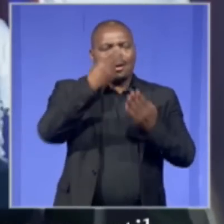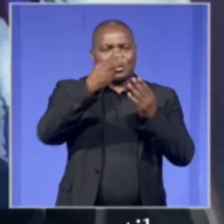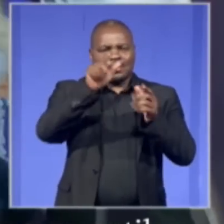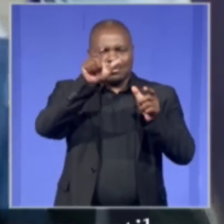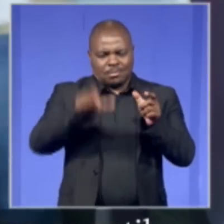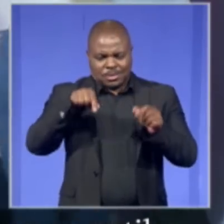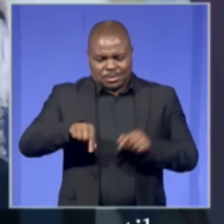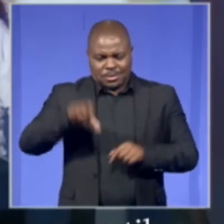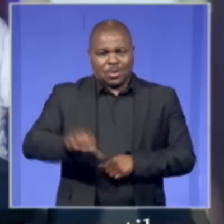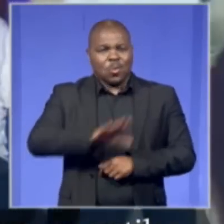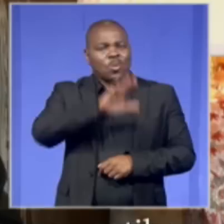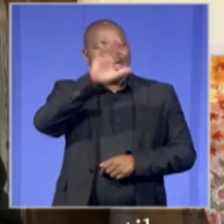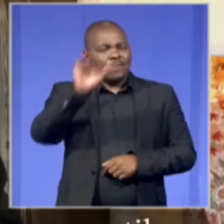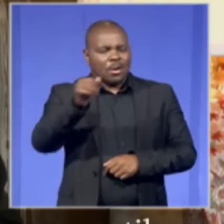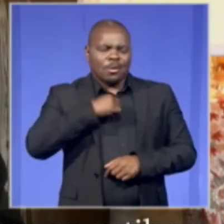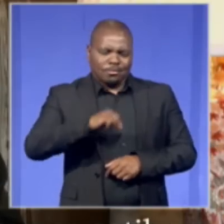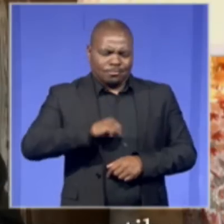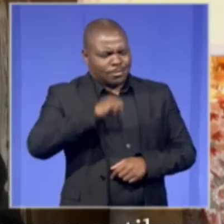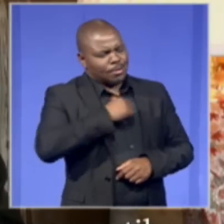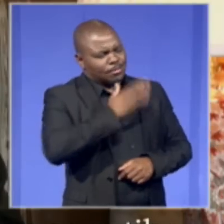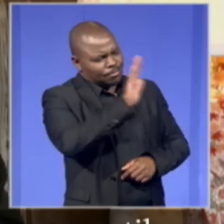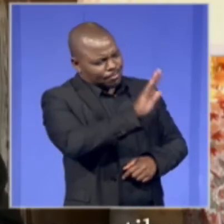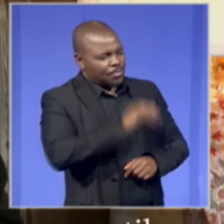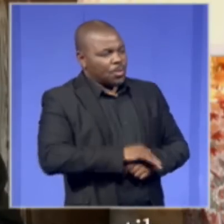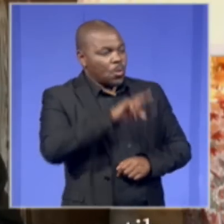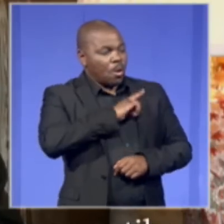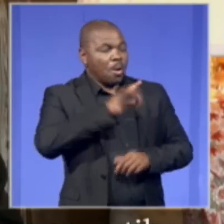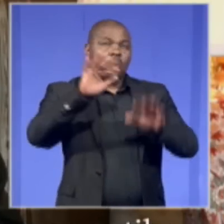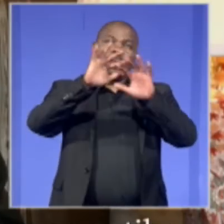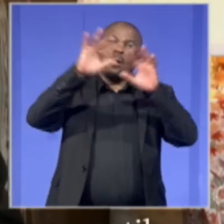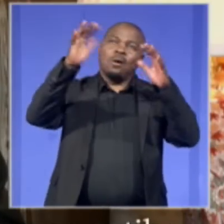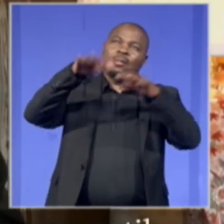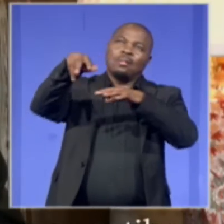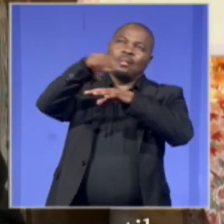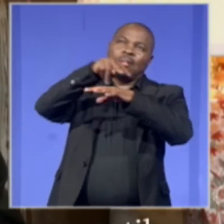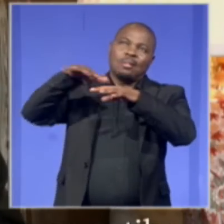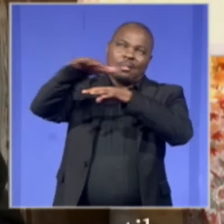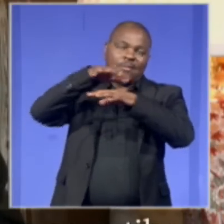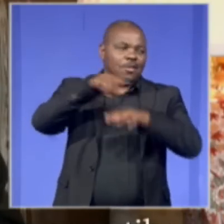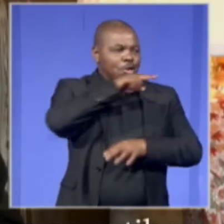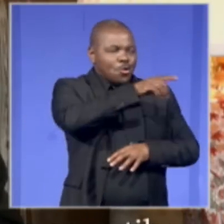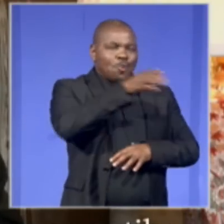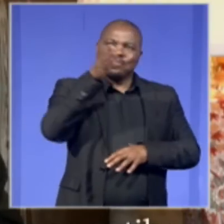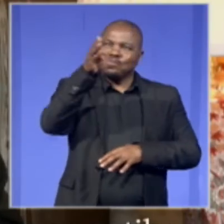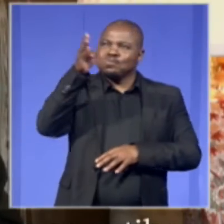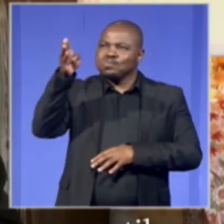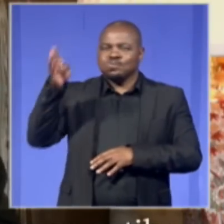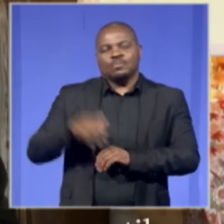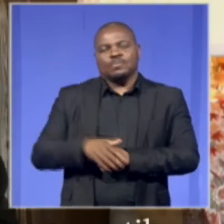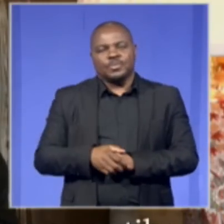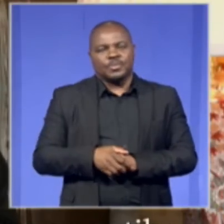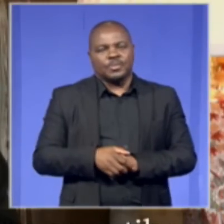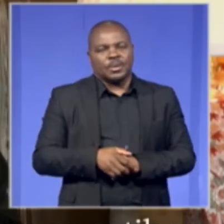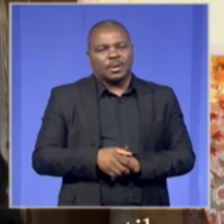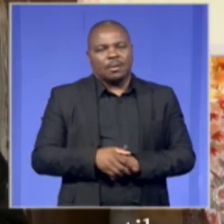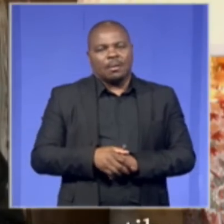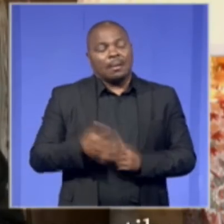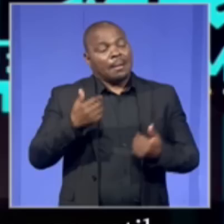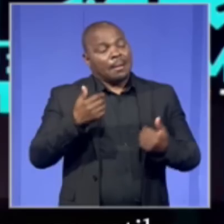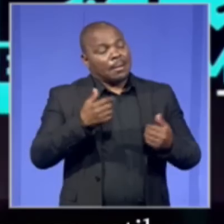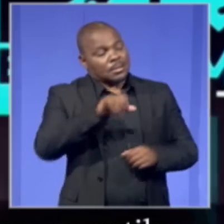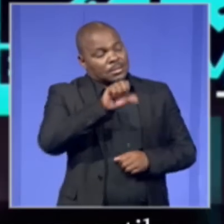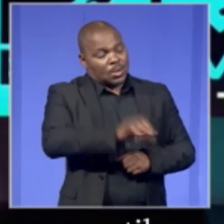who hoisted our flag high on the global stage. We congratulate the nation's pioneering